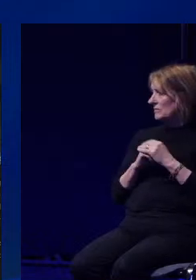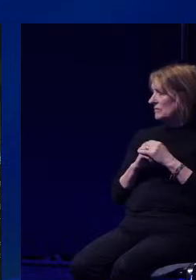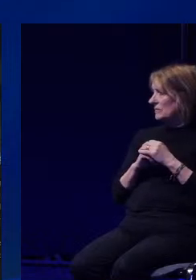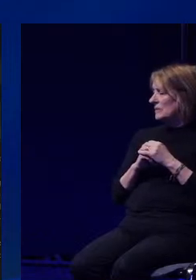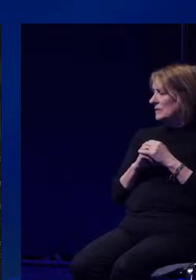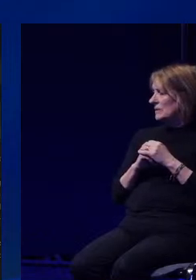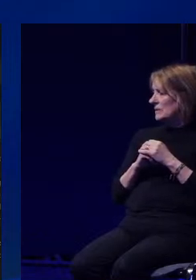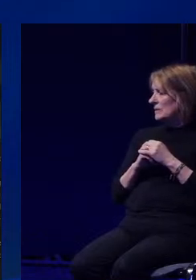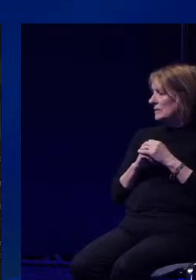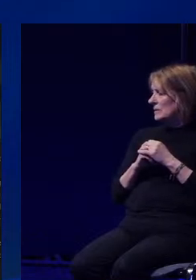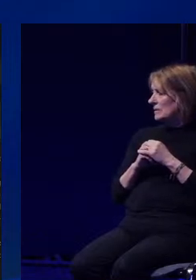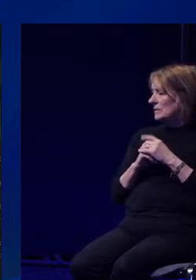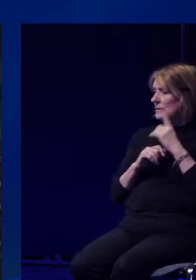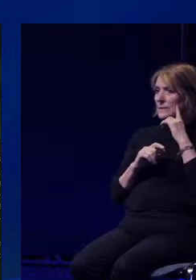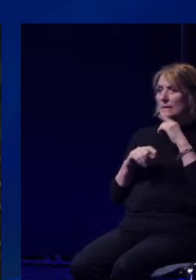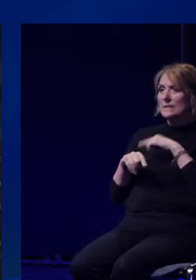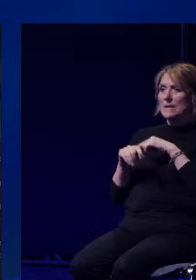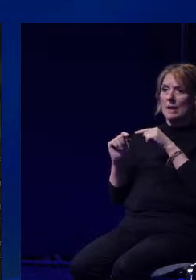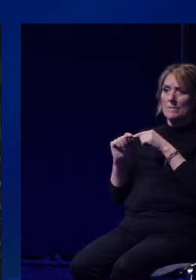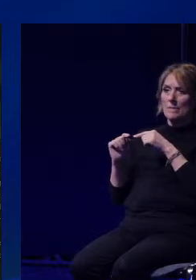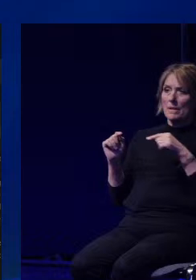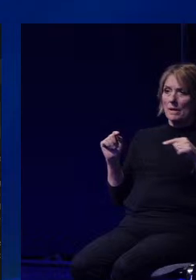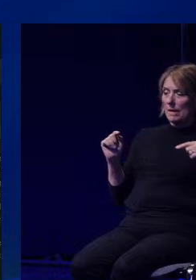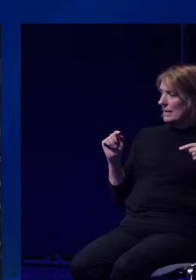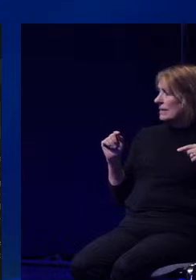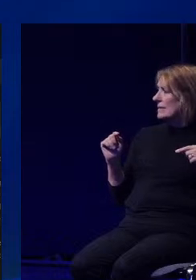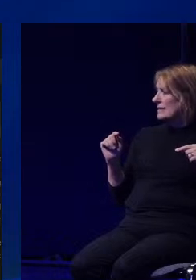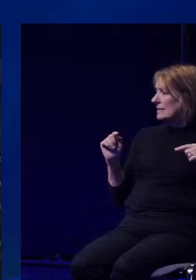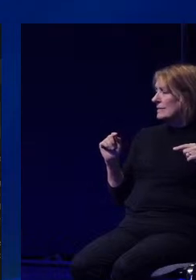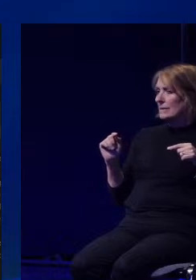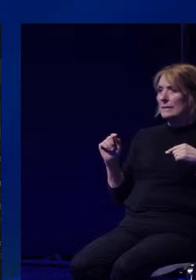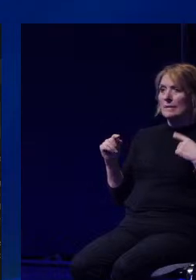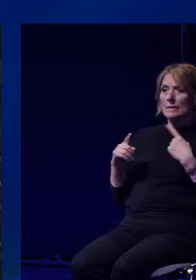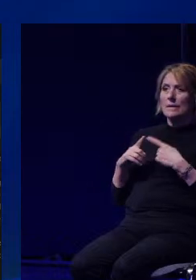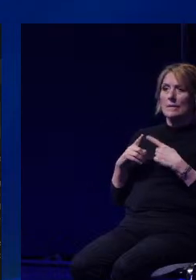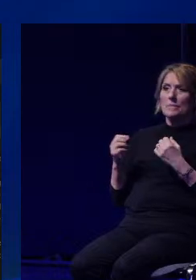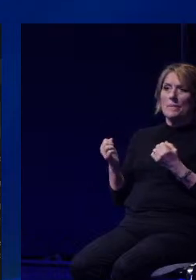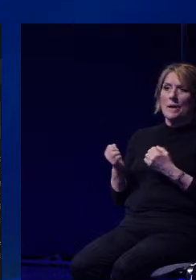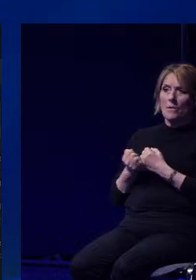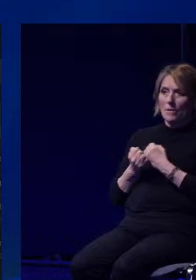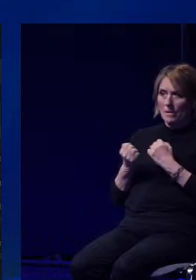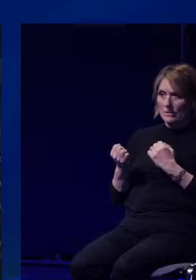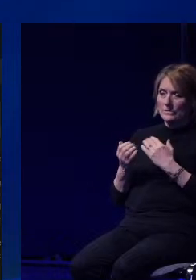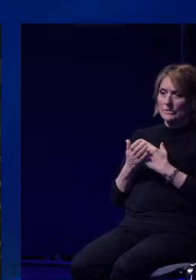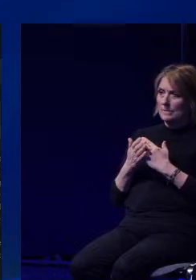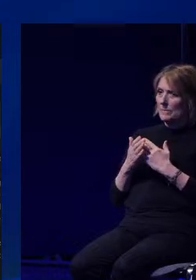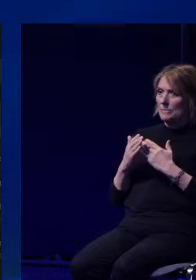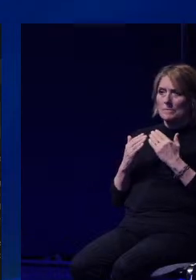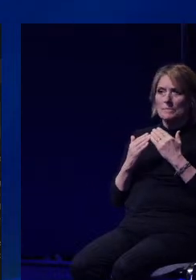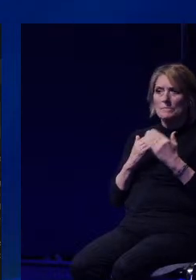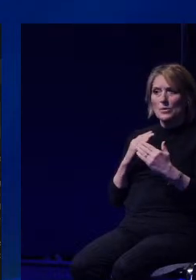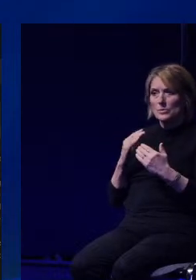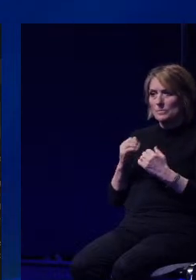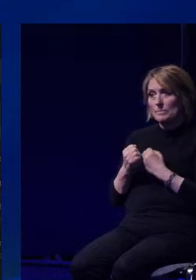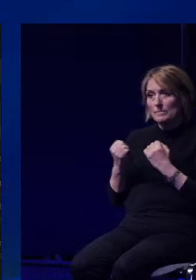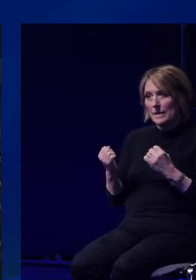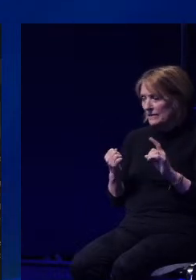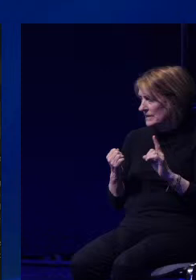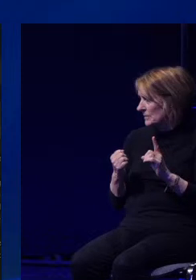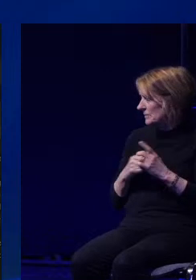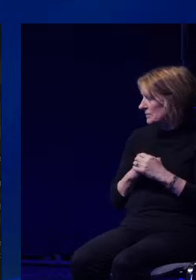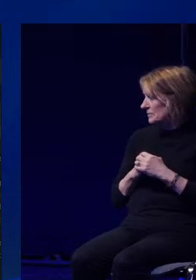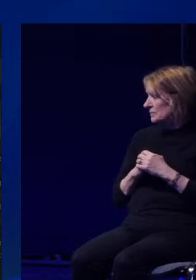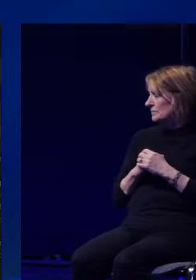Then you have a timeline, the power. Actually, the power, one of the most powerful things of Unreal is that you can